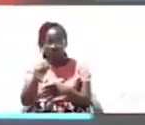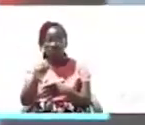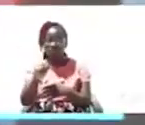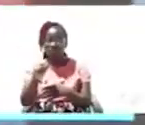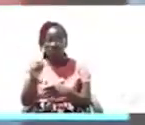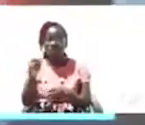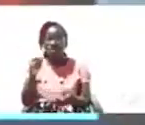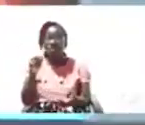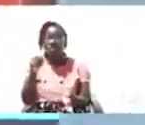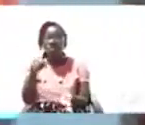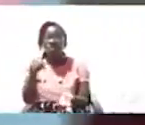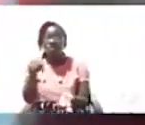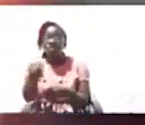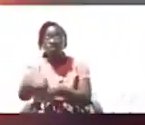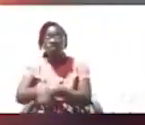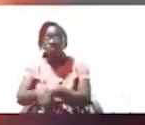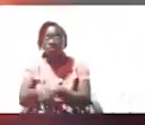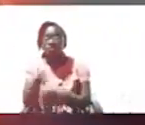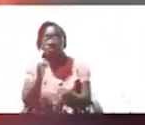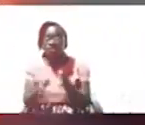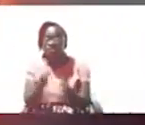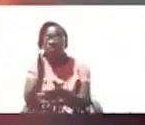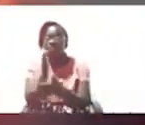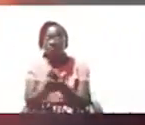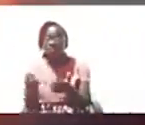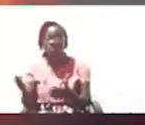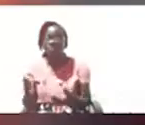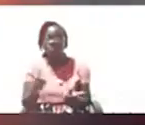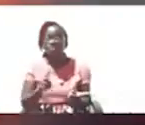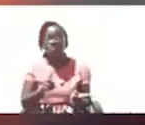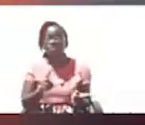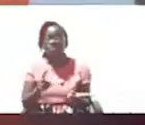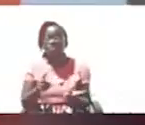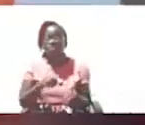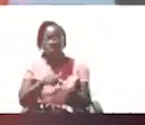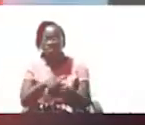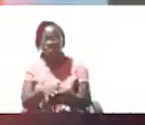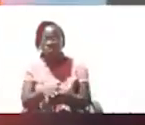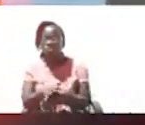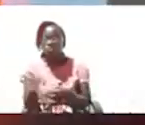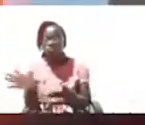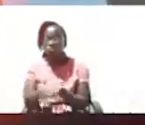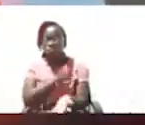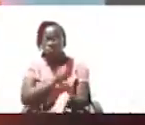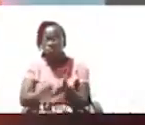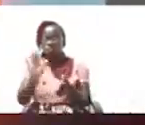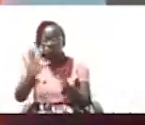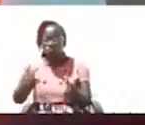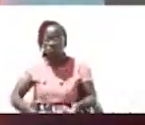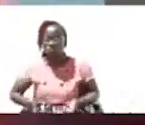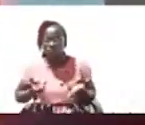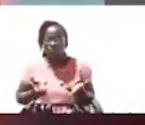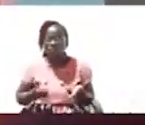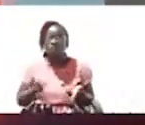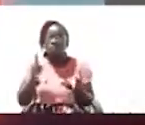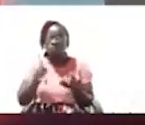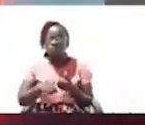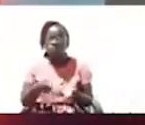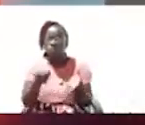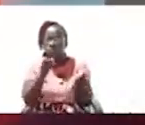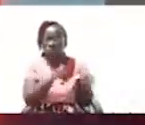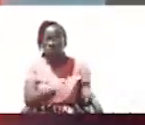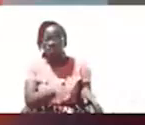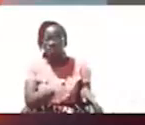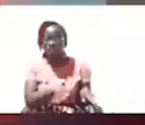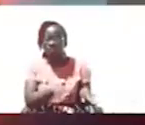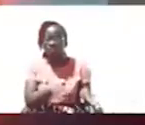if something is carrying you away, if something is taking you to destruction, if something is taking you to your